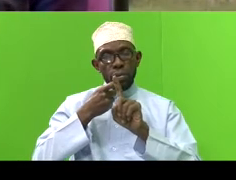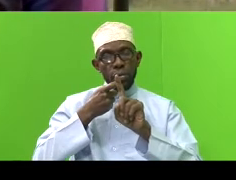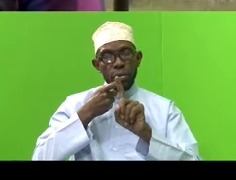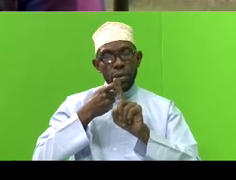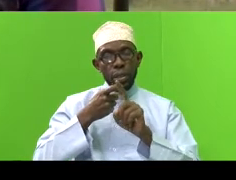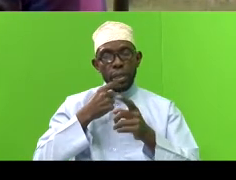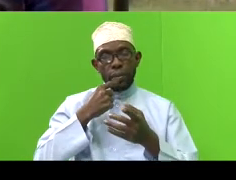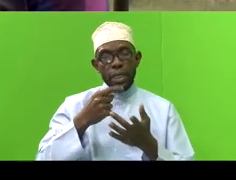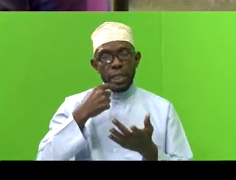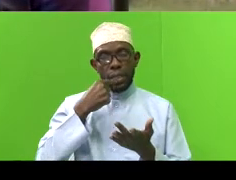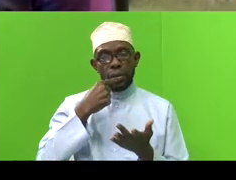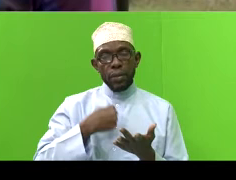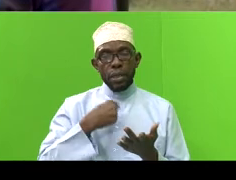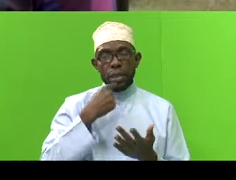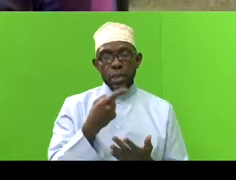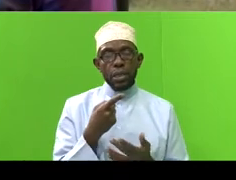what I would call very